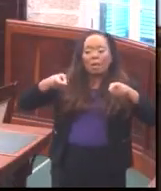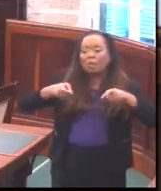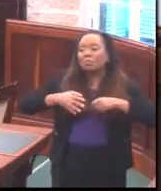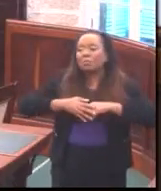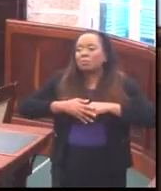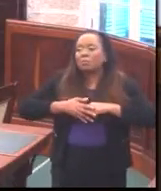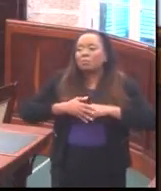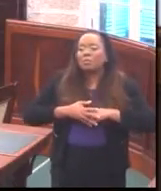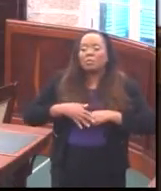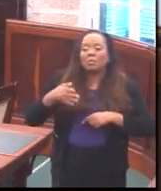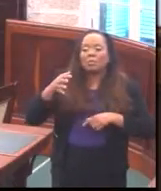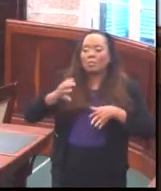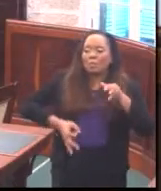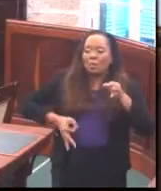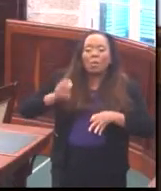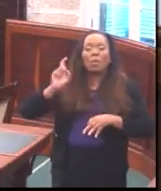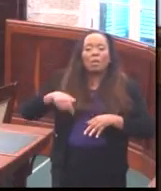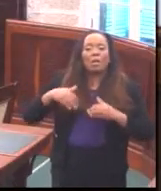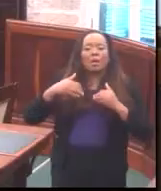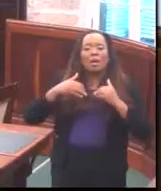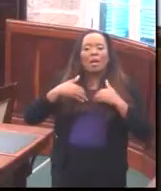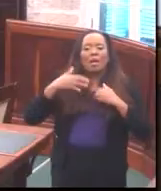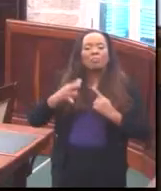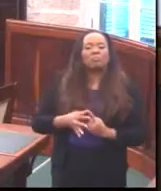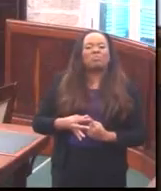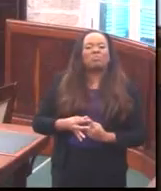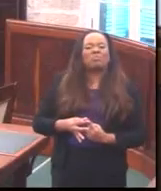call exclusive jurisdiction.